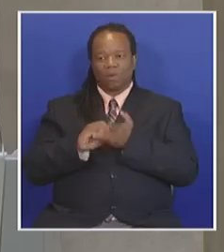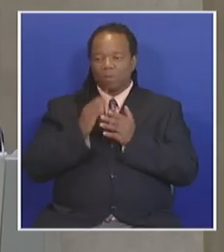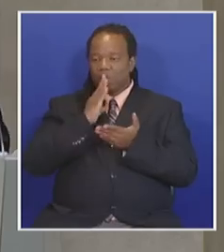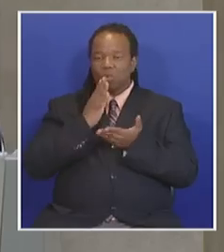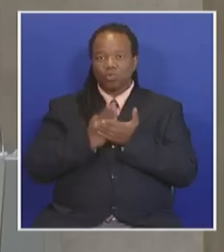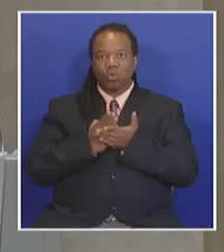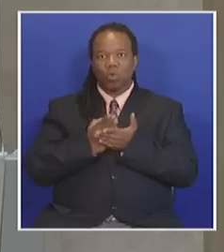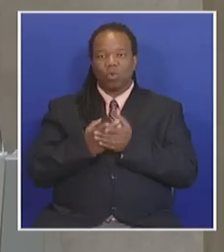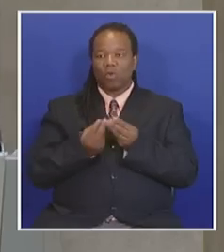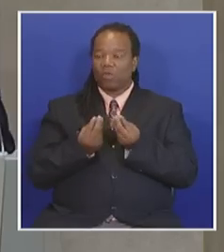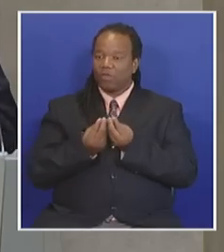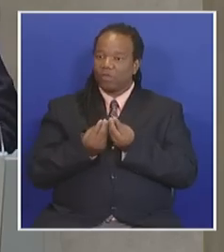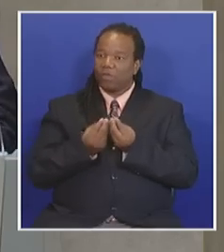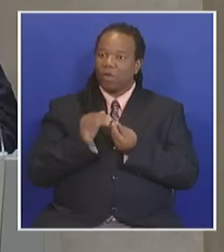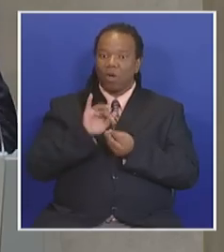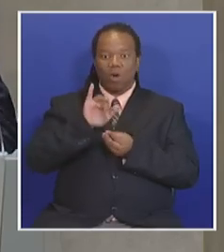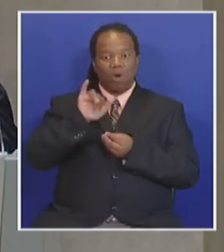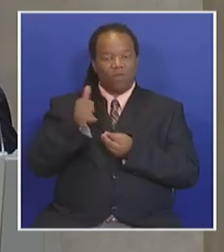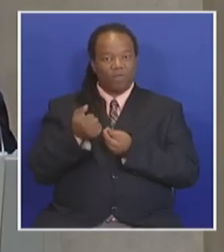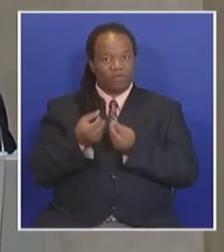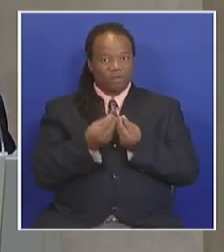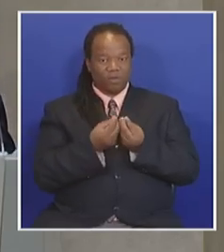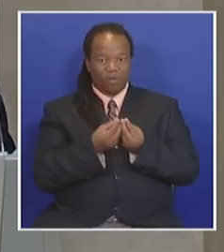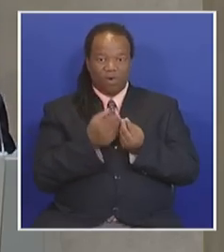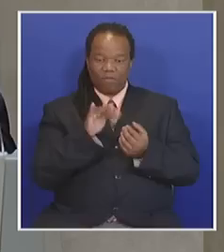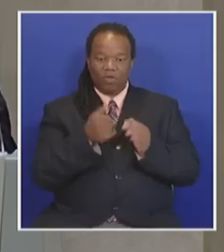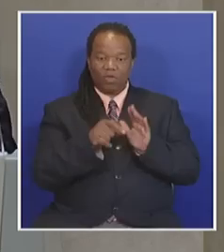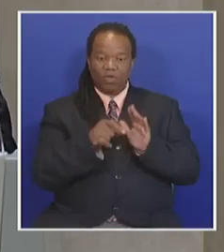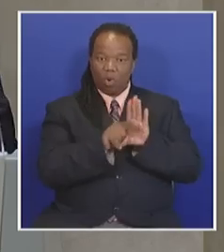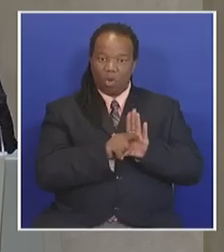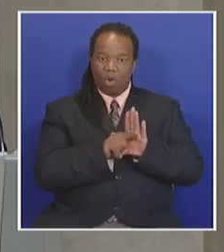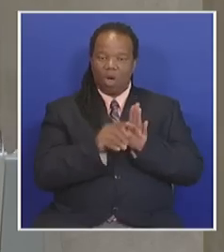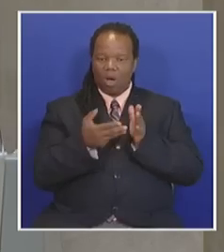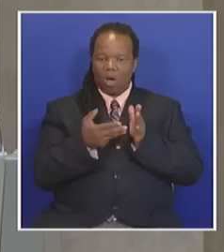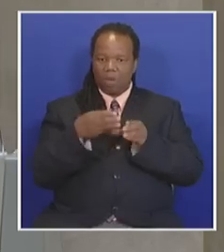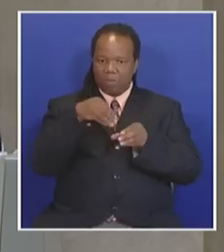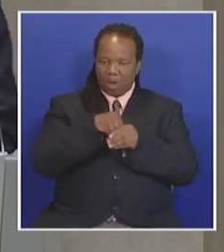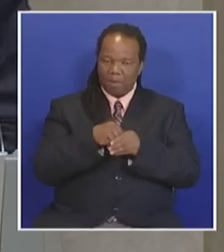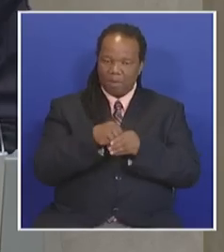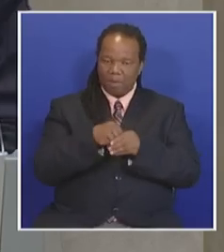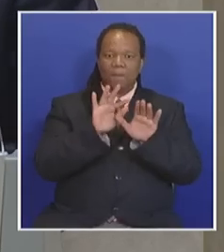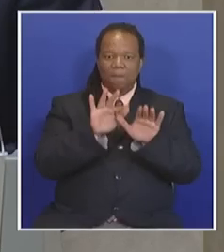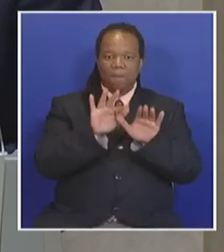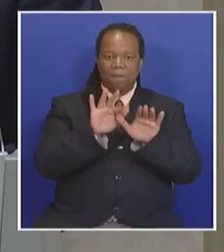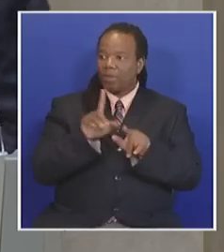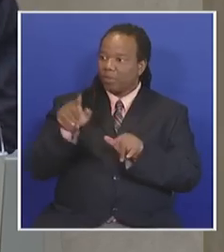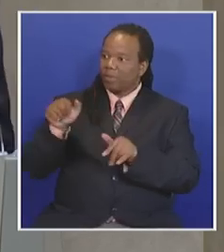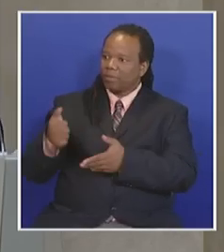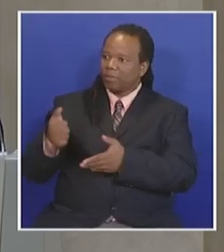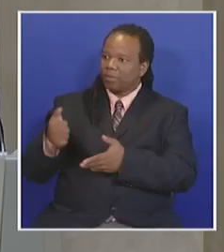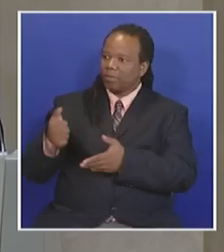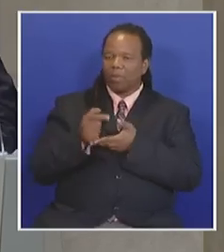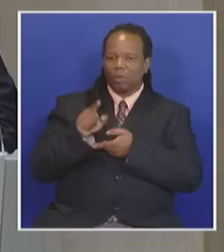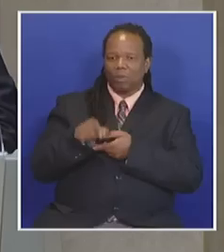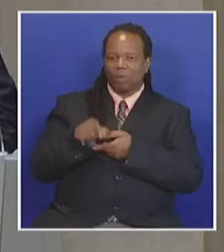speedy piloting of this law through the processes of Parliament, and we look forward to your support, honourable members, in